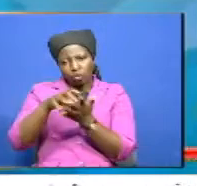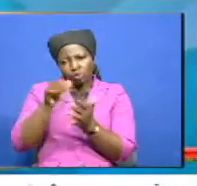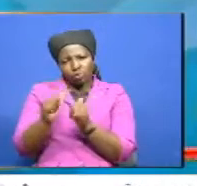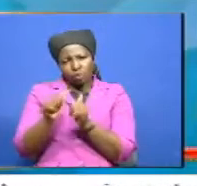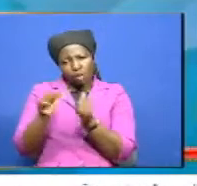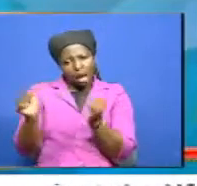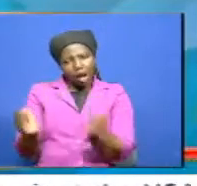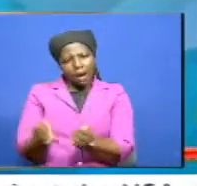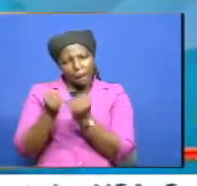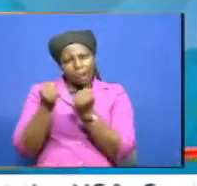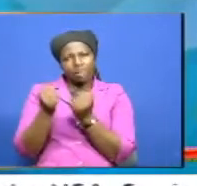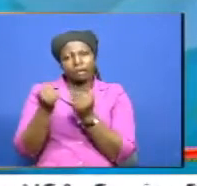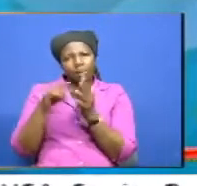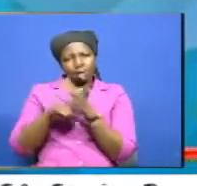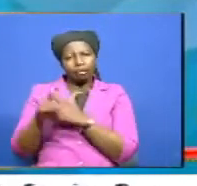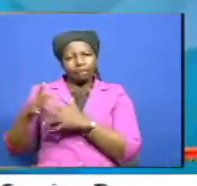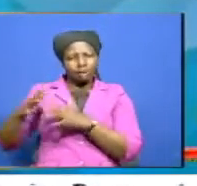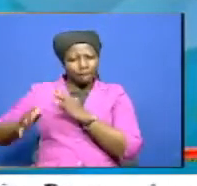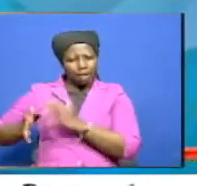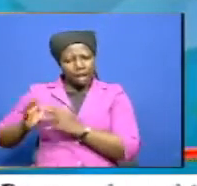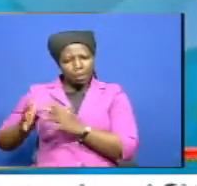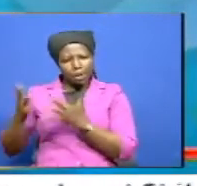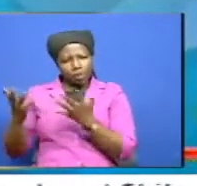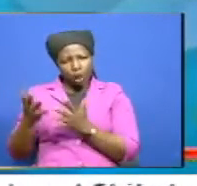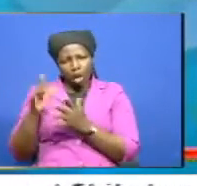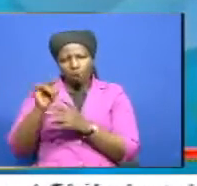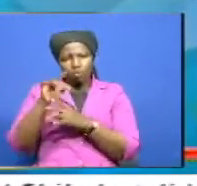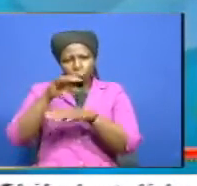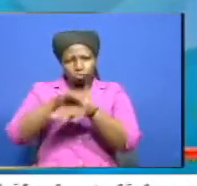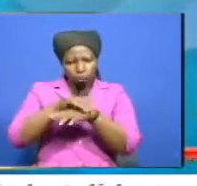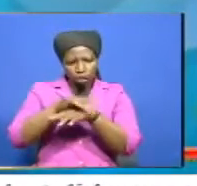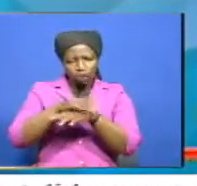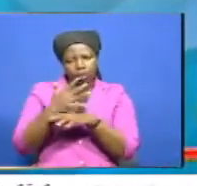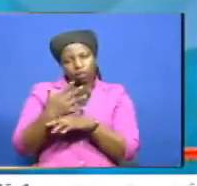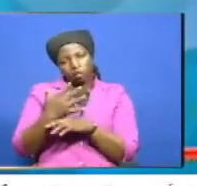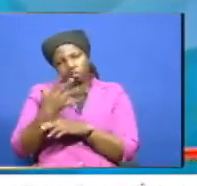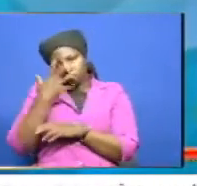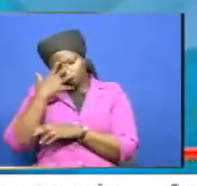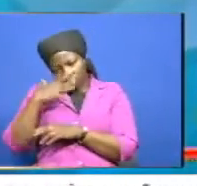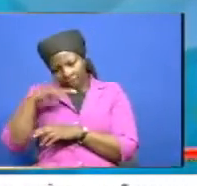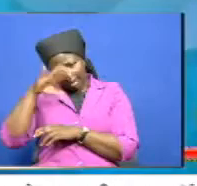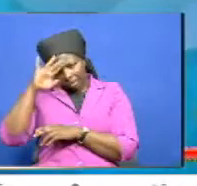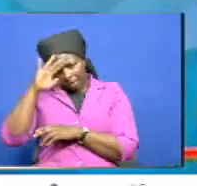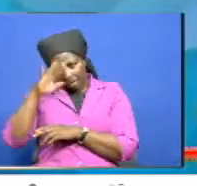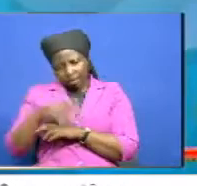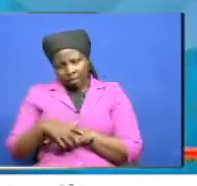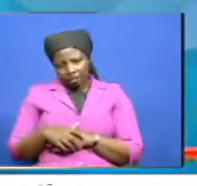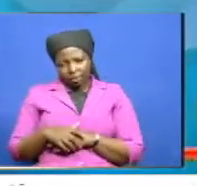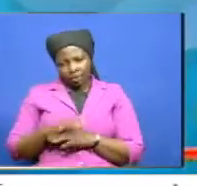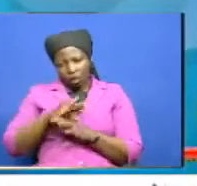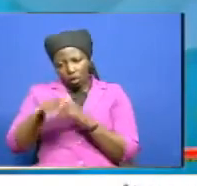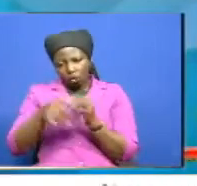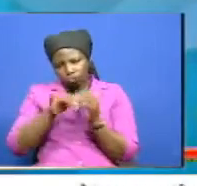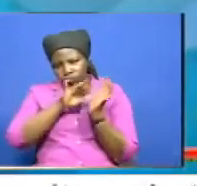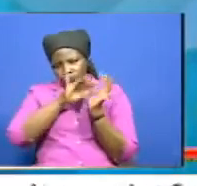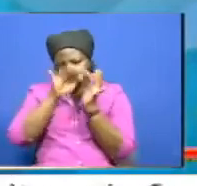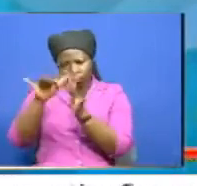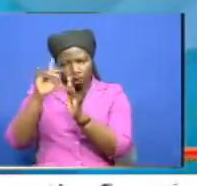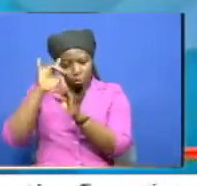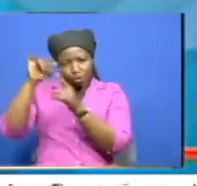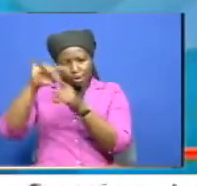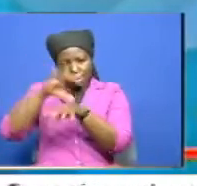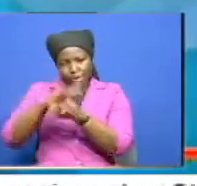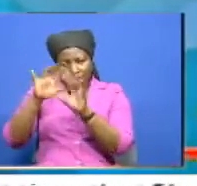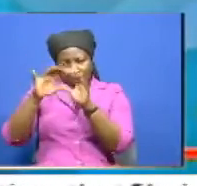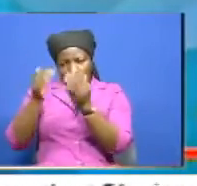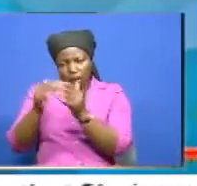bit in rugby, is, you know, where you get into a situation where you overchase, you know, you all congregate towards the ball. So if that ball is moved away